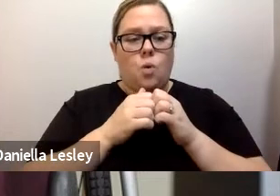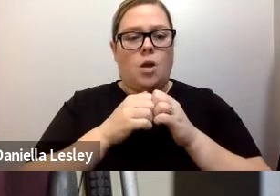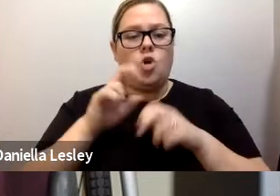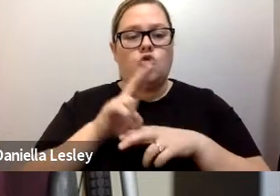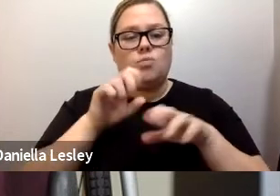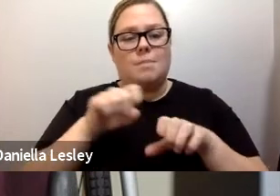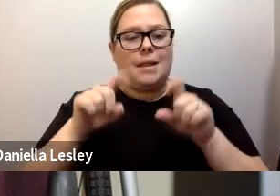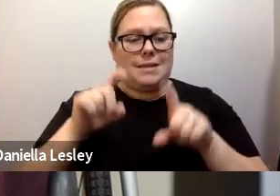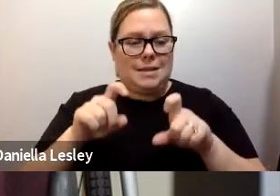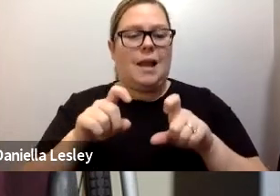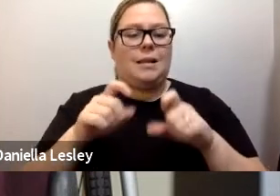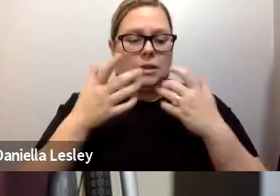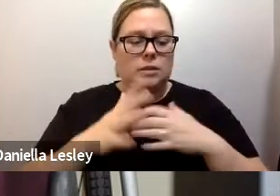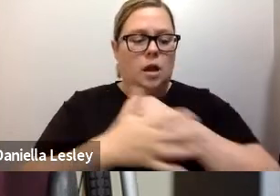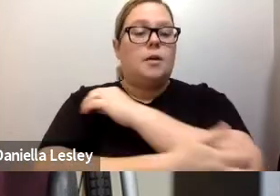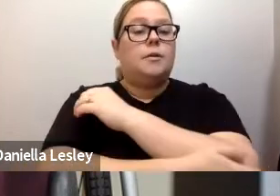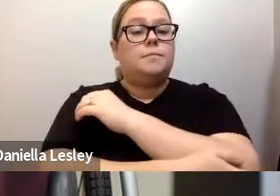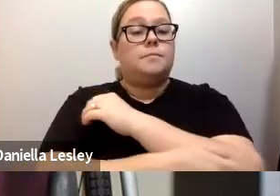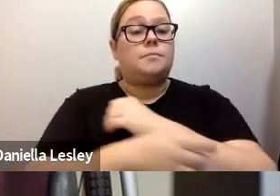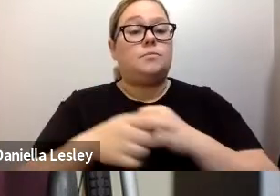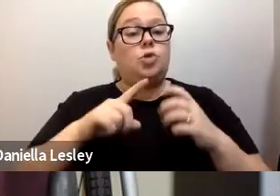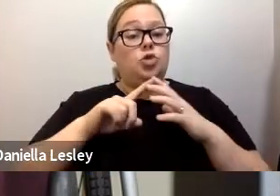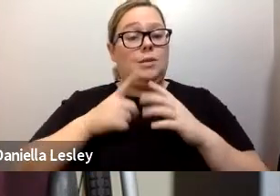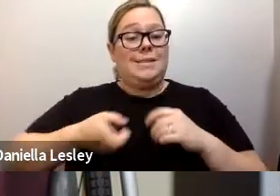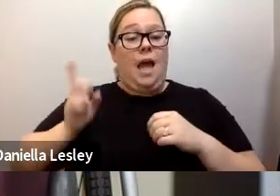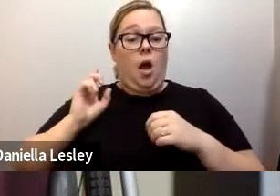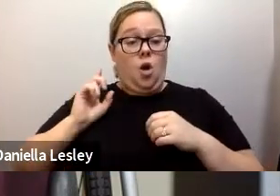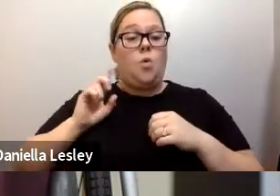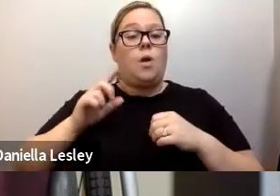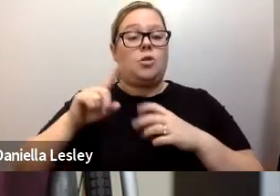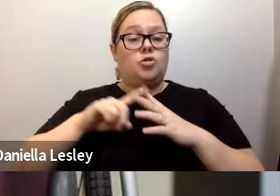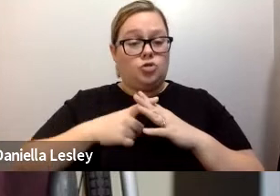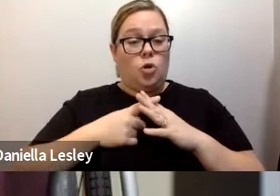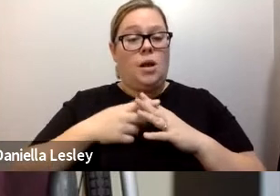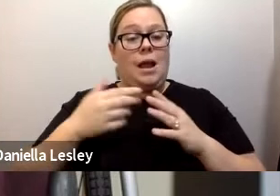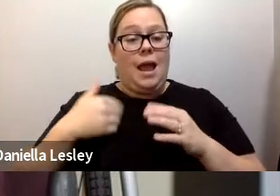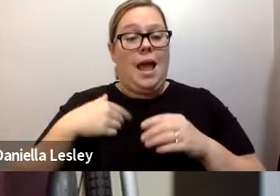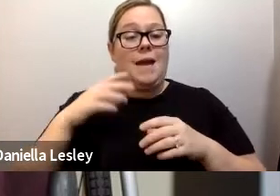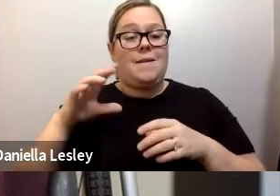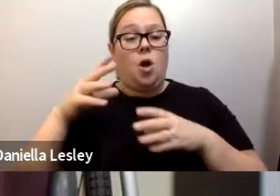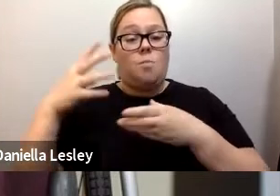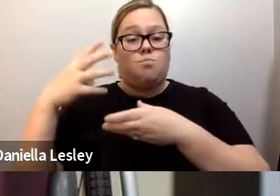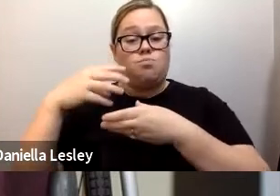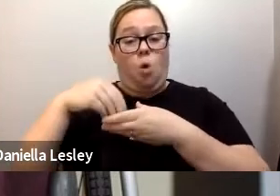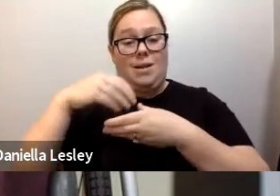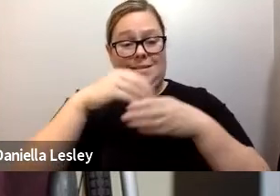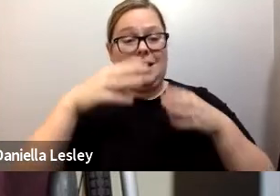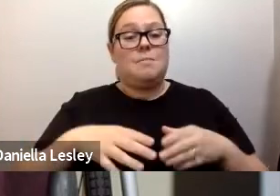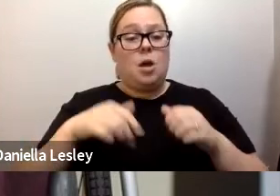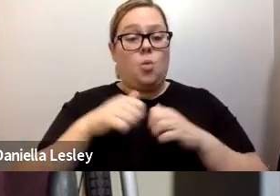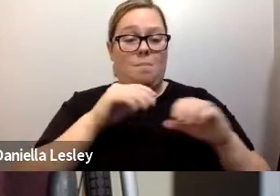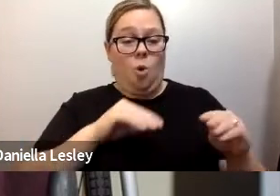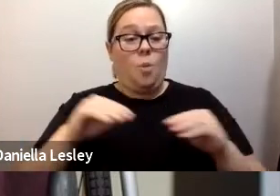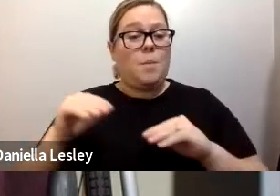staff. As of last week, we began recruiting participants with mobility impairments for usability testing, and as